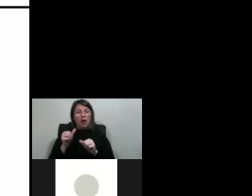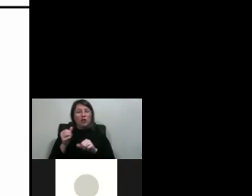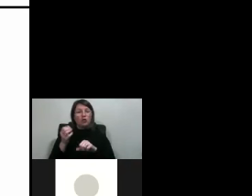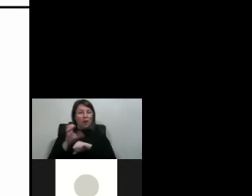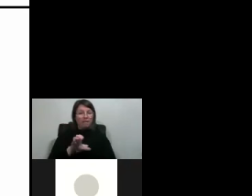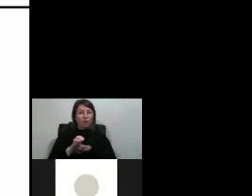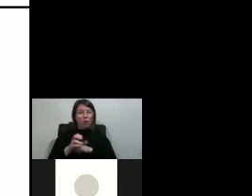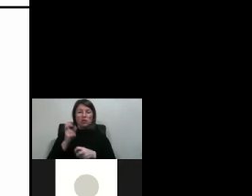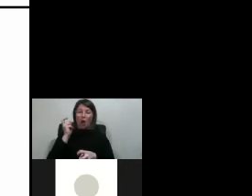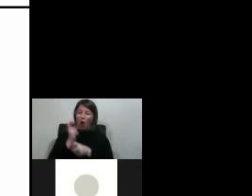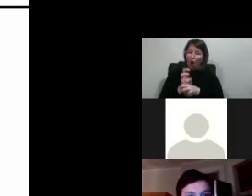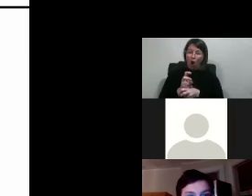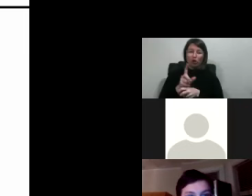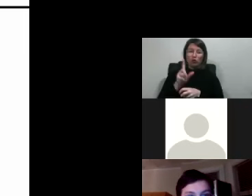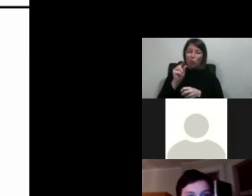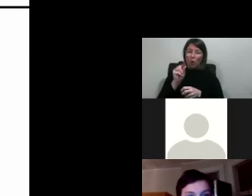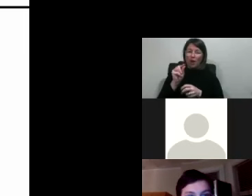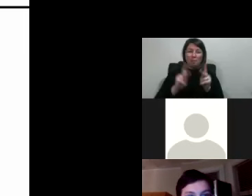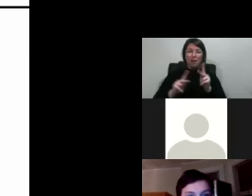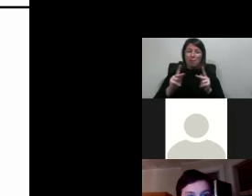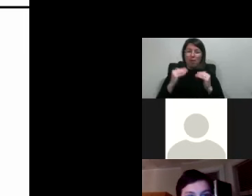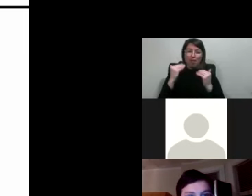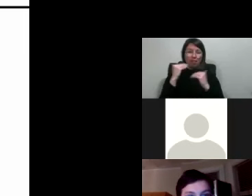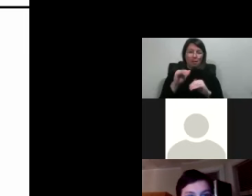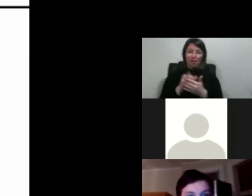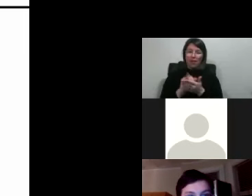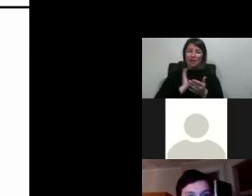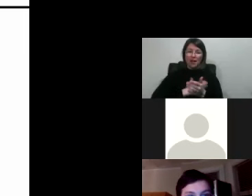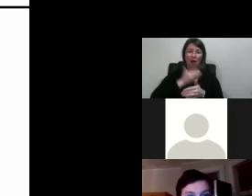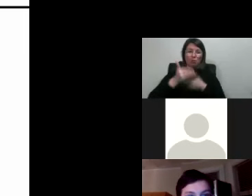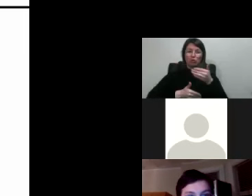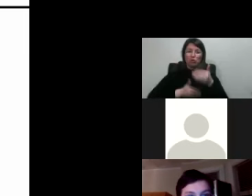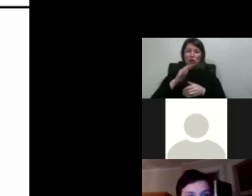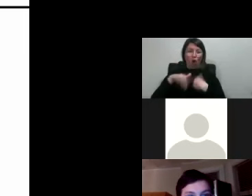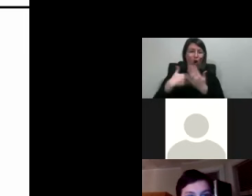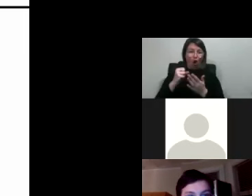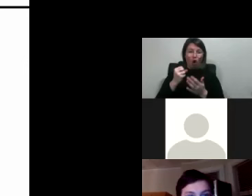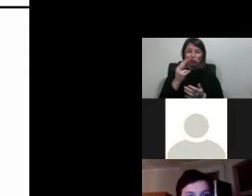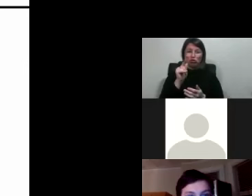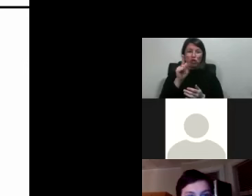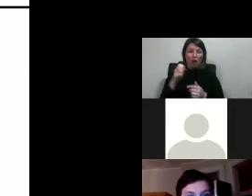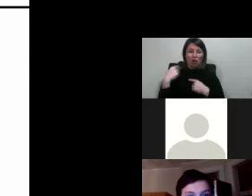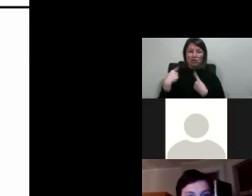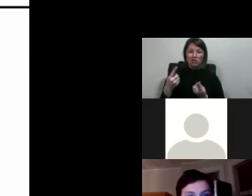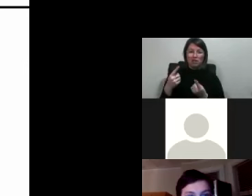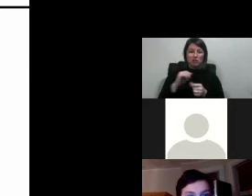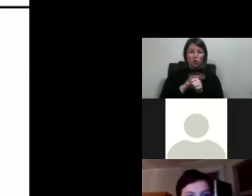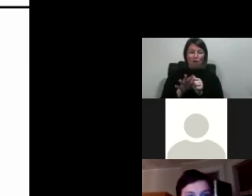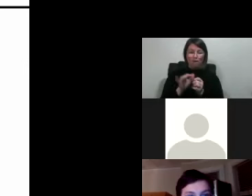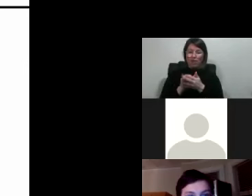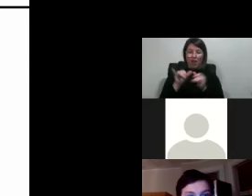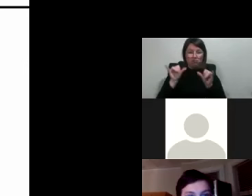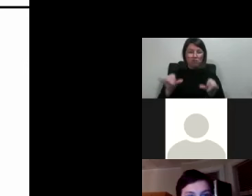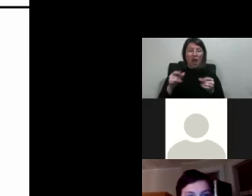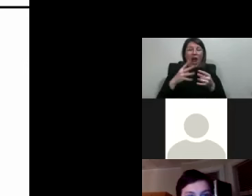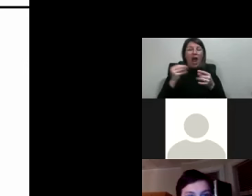passenger limit, as is our procedure on all of our shuttles since COVID. And then terms of the mask